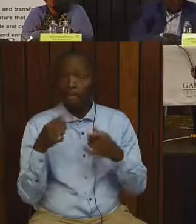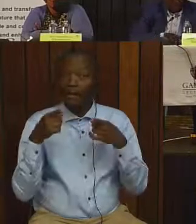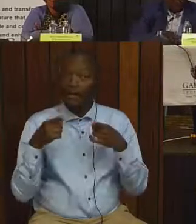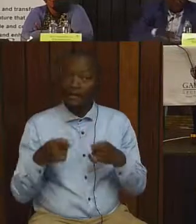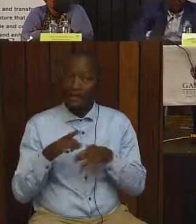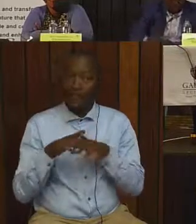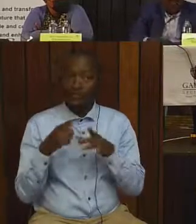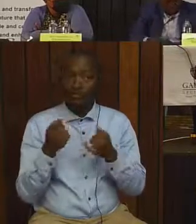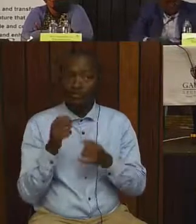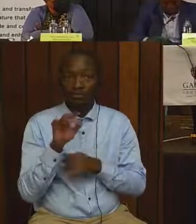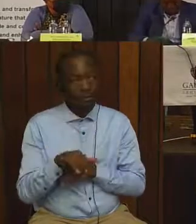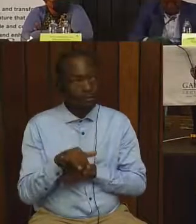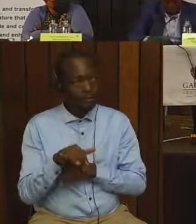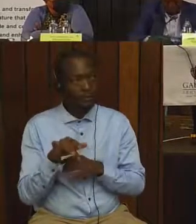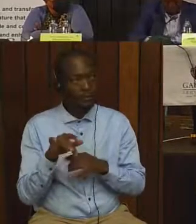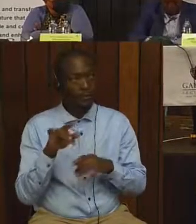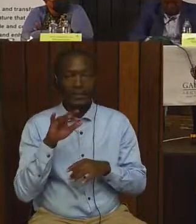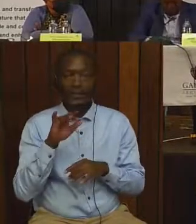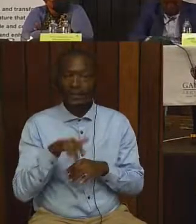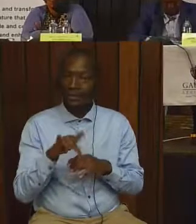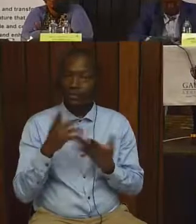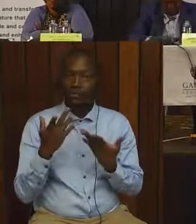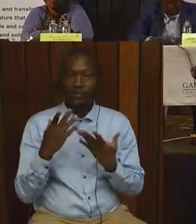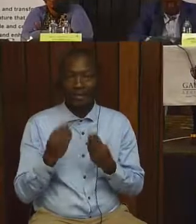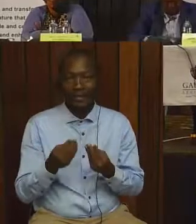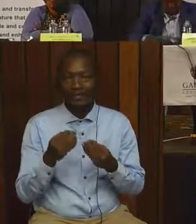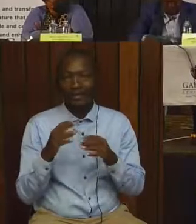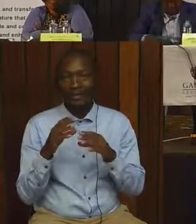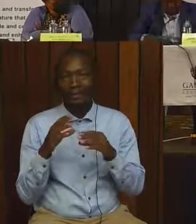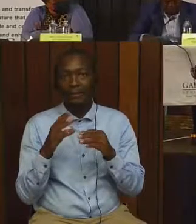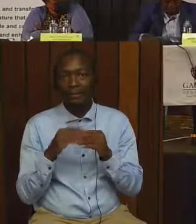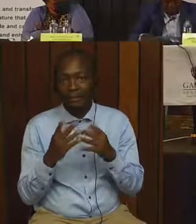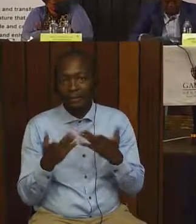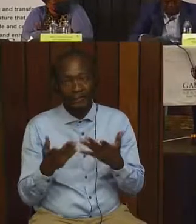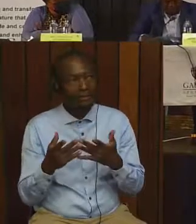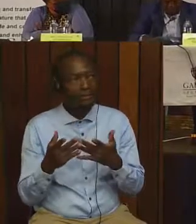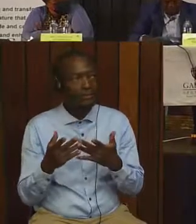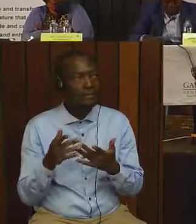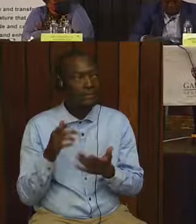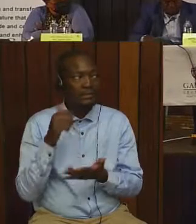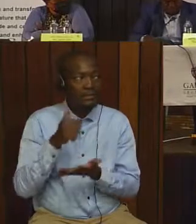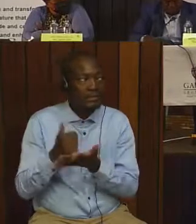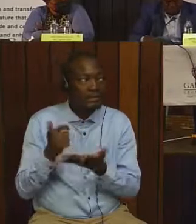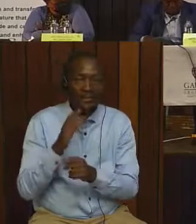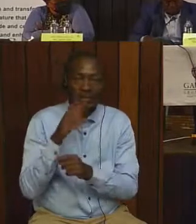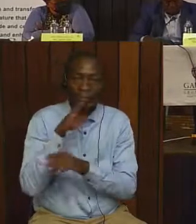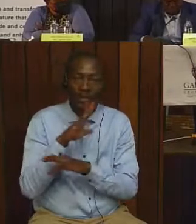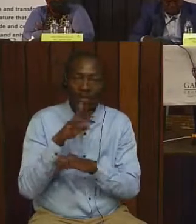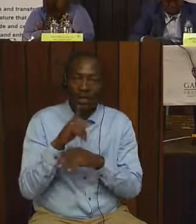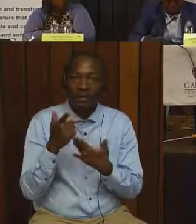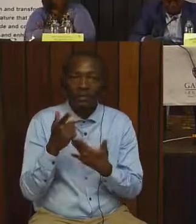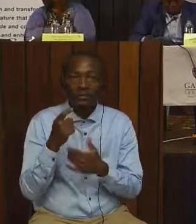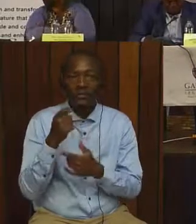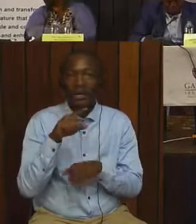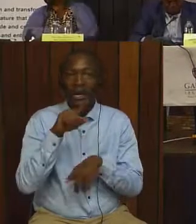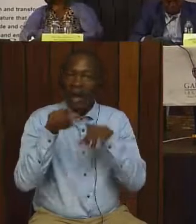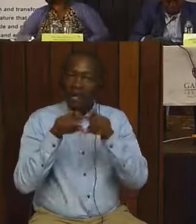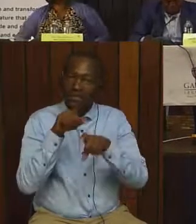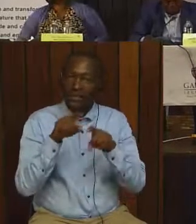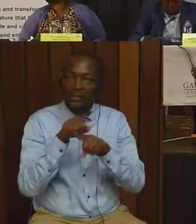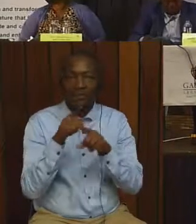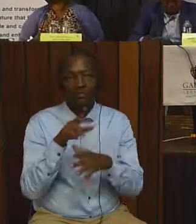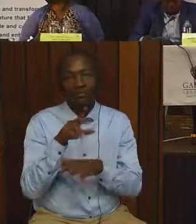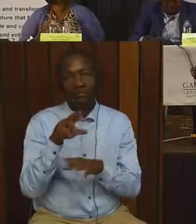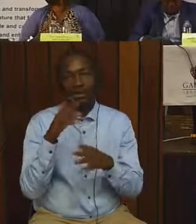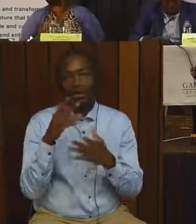way so that we don't have members sitting without getting answers to questions they may have